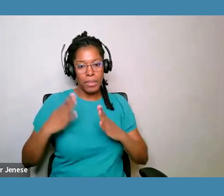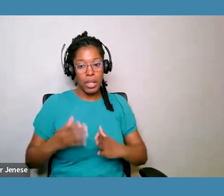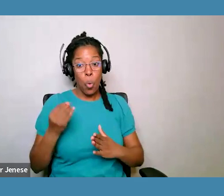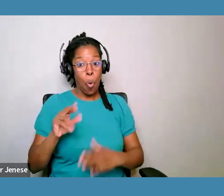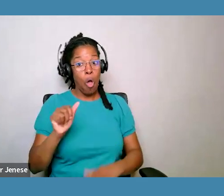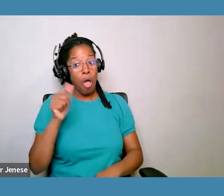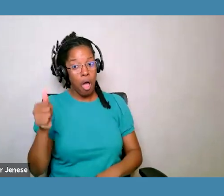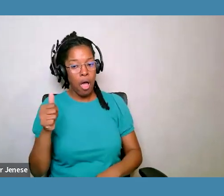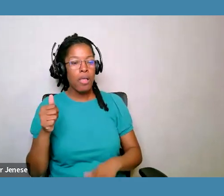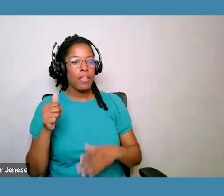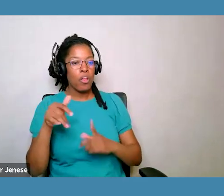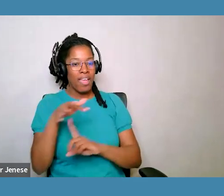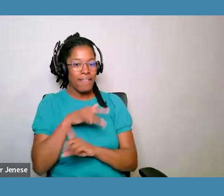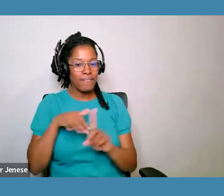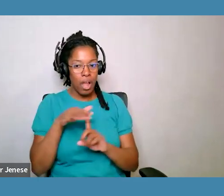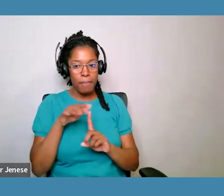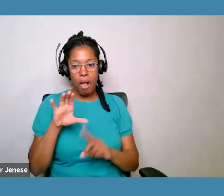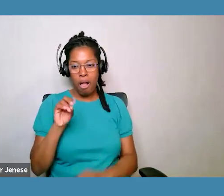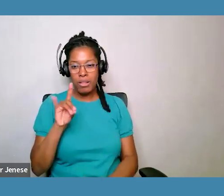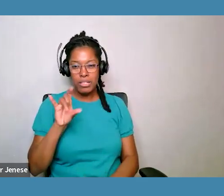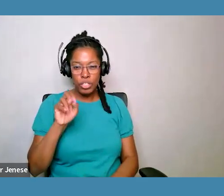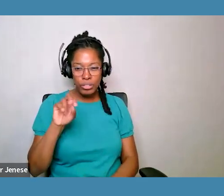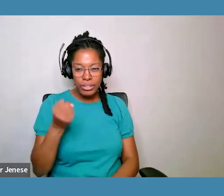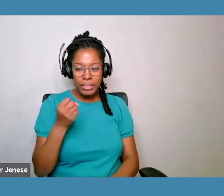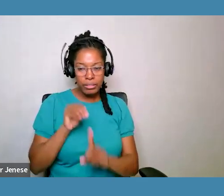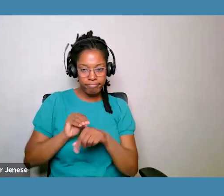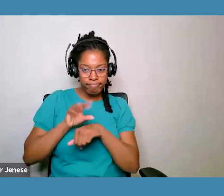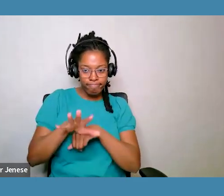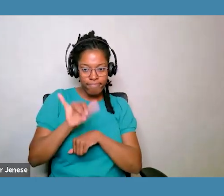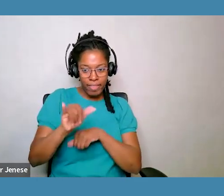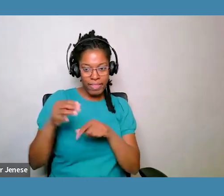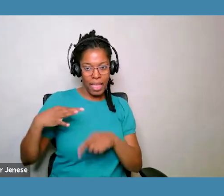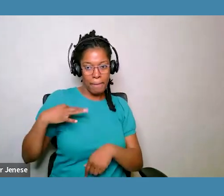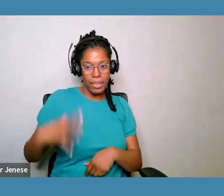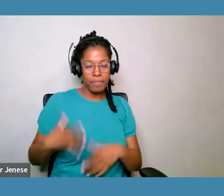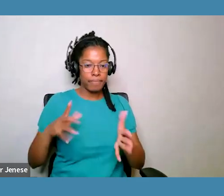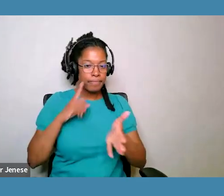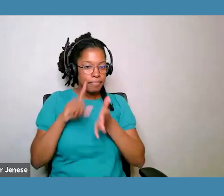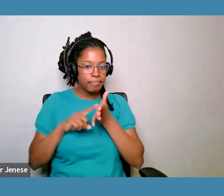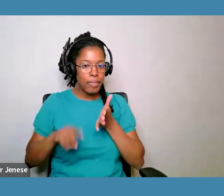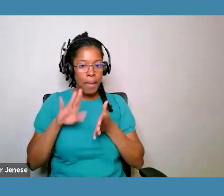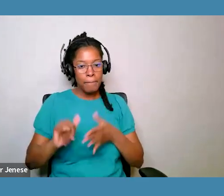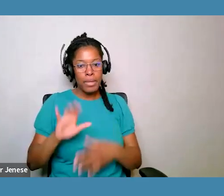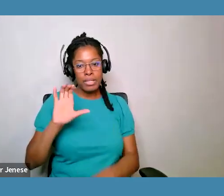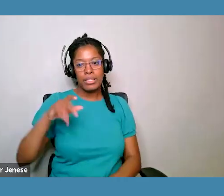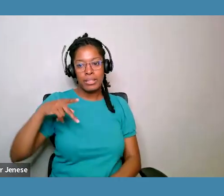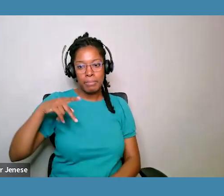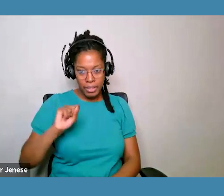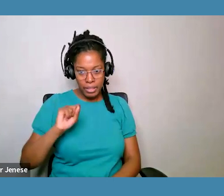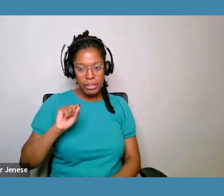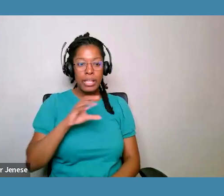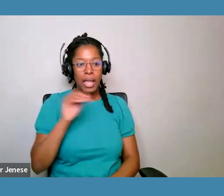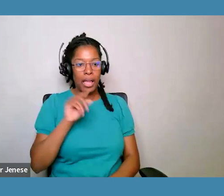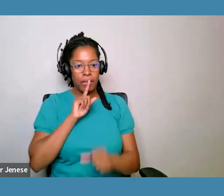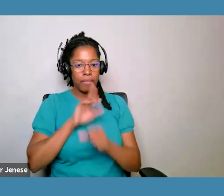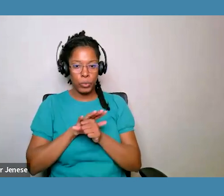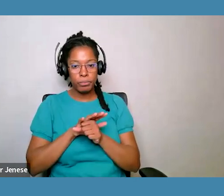other adverse environmental conditions affecting the applicant have been investigated by protective services and